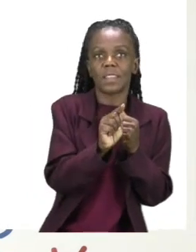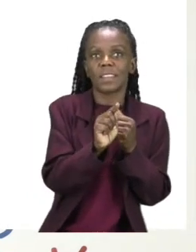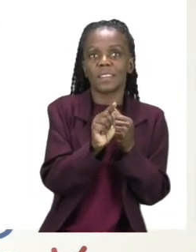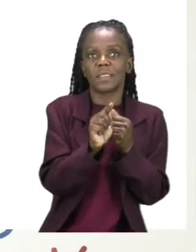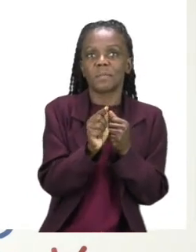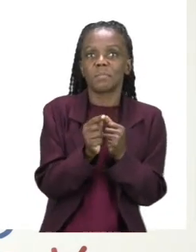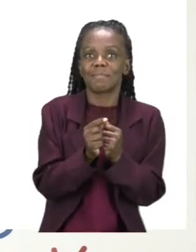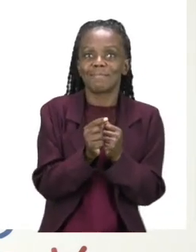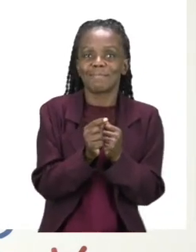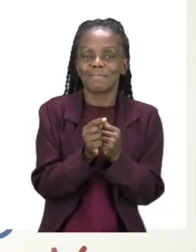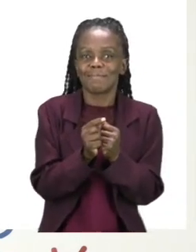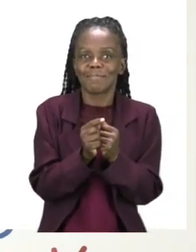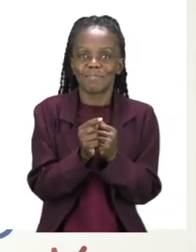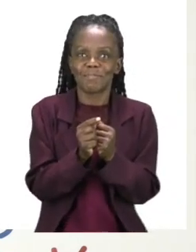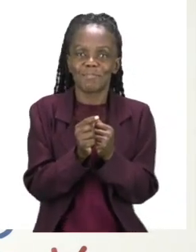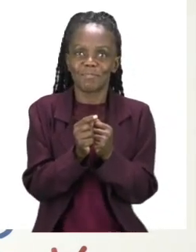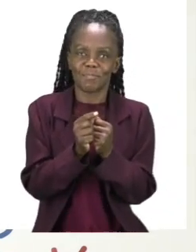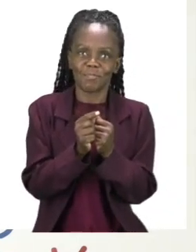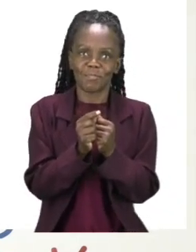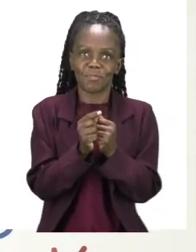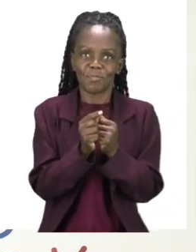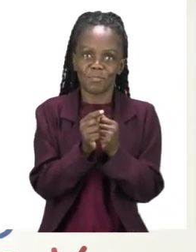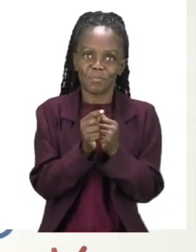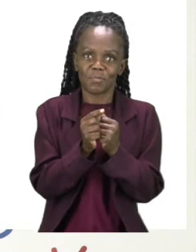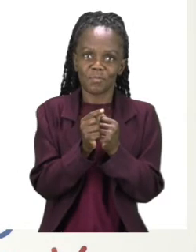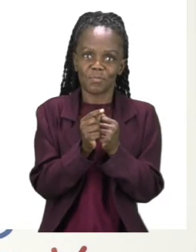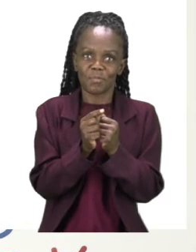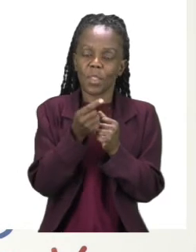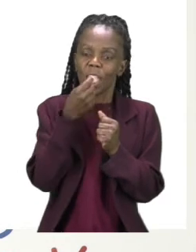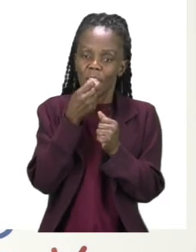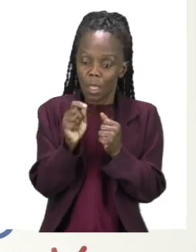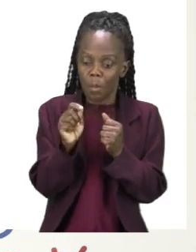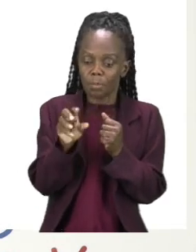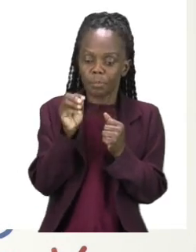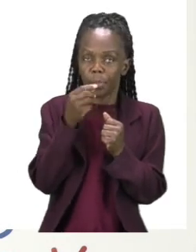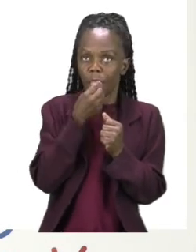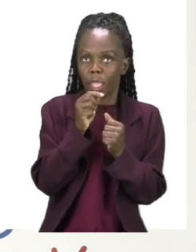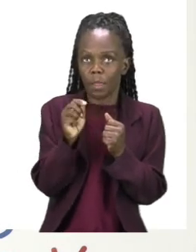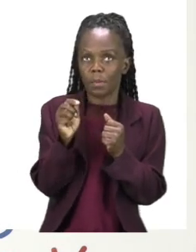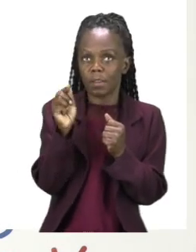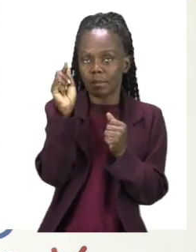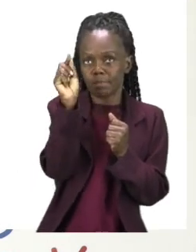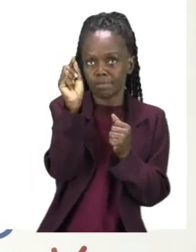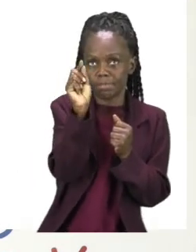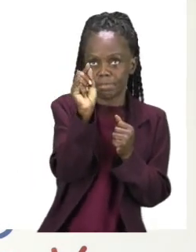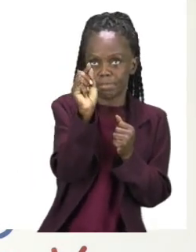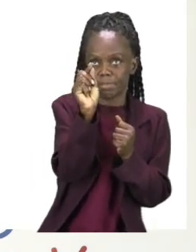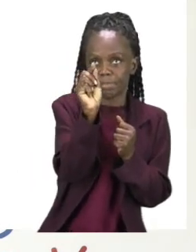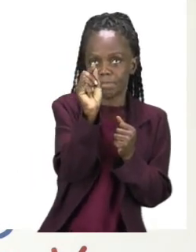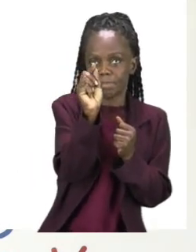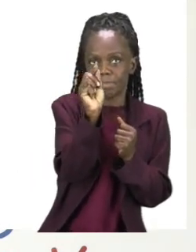belly. So we are going to draw now. Take your pencil. We're going to start. Let's